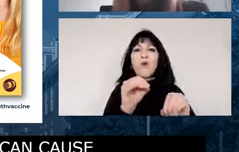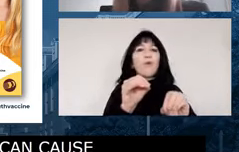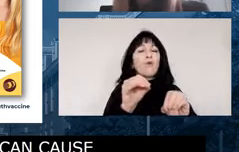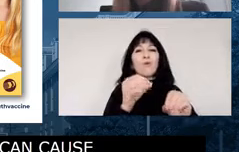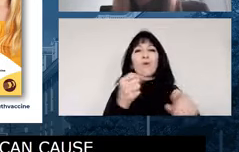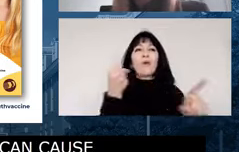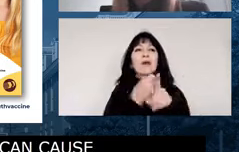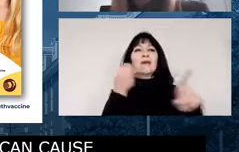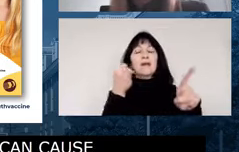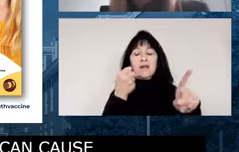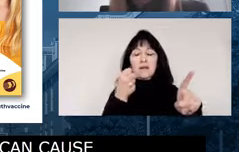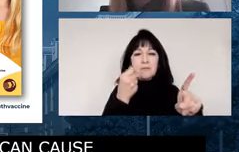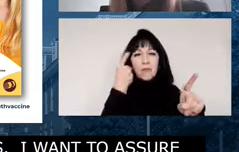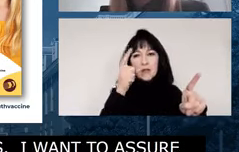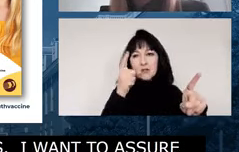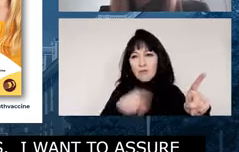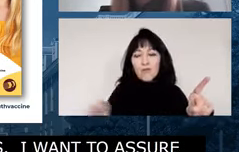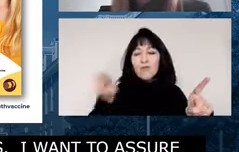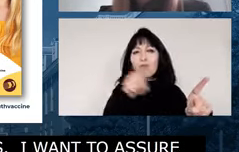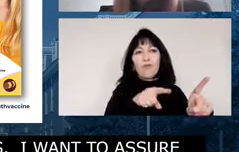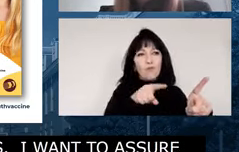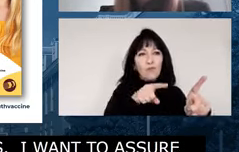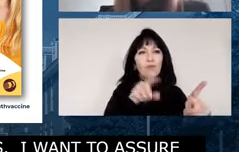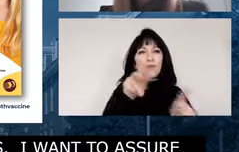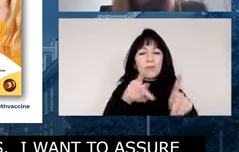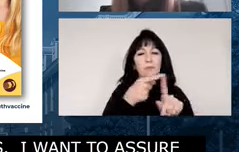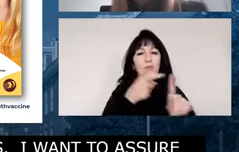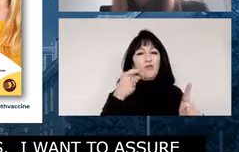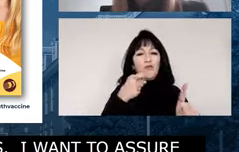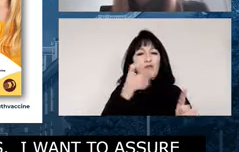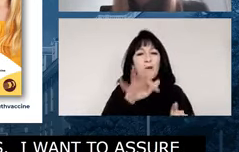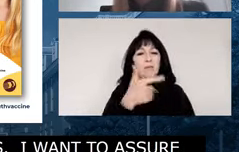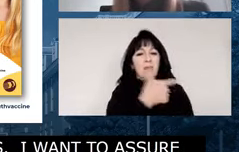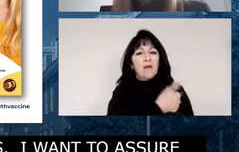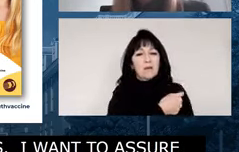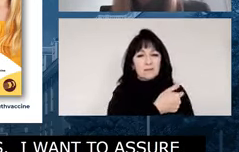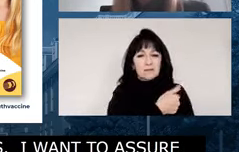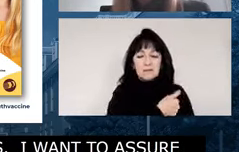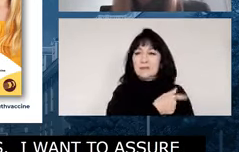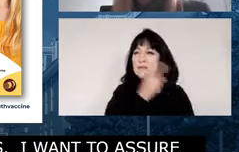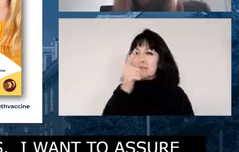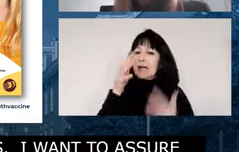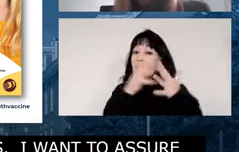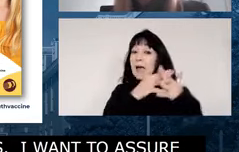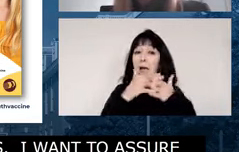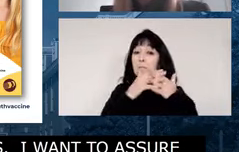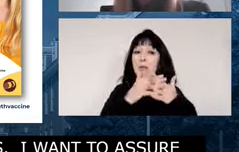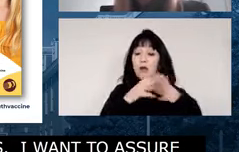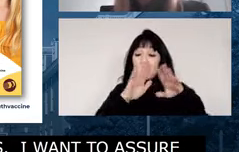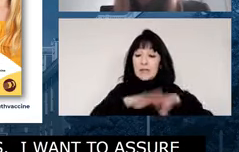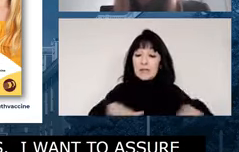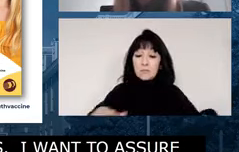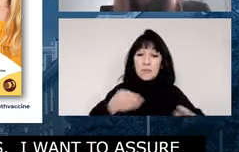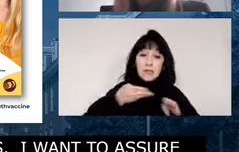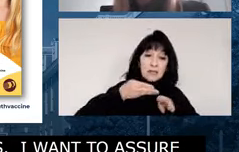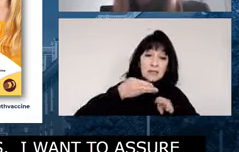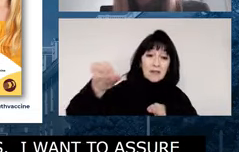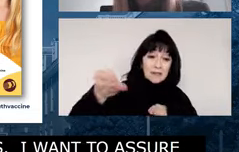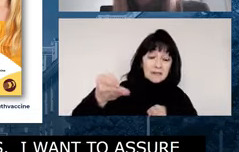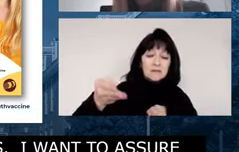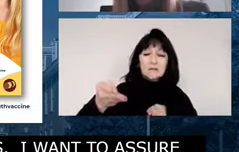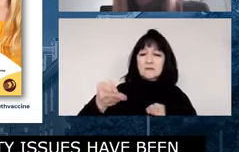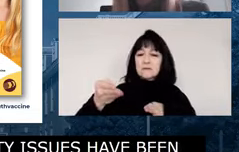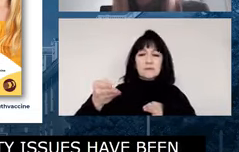professional healthcare associations like the American Academy of Pediatrics, who say that reproductive side effects from vaccination